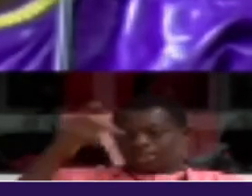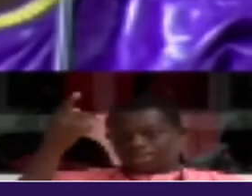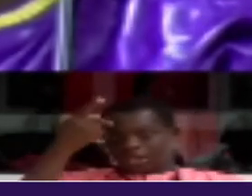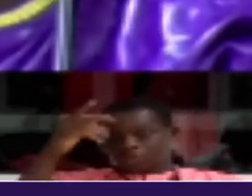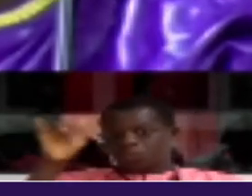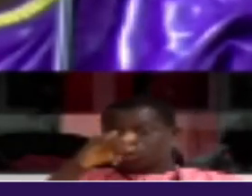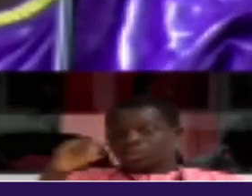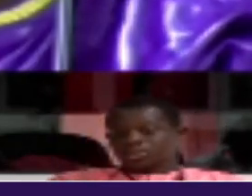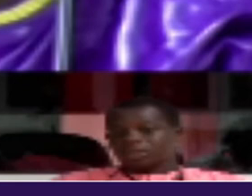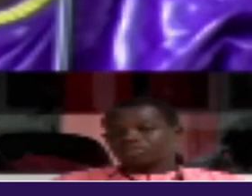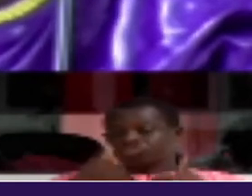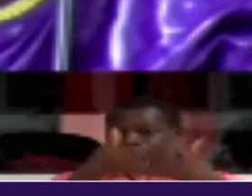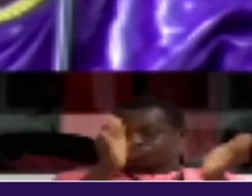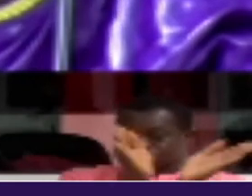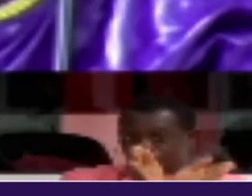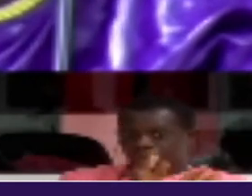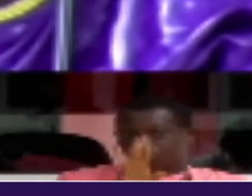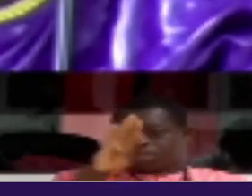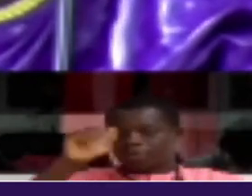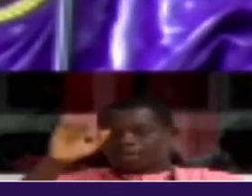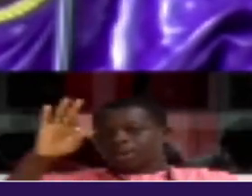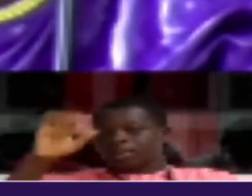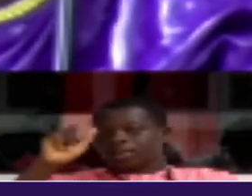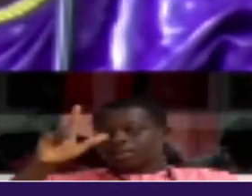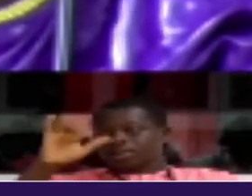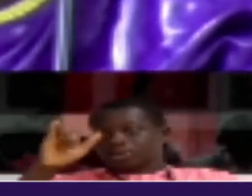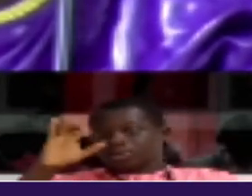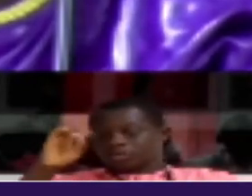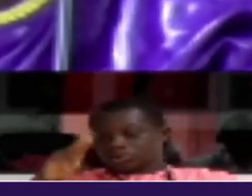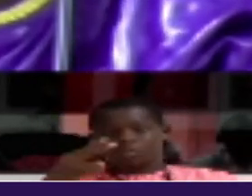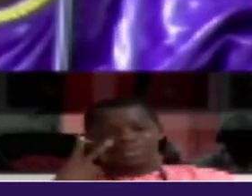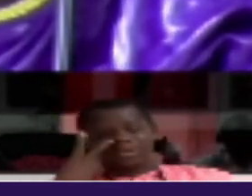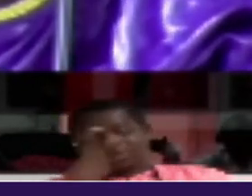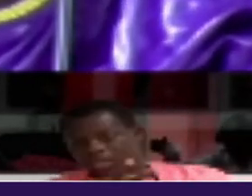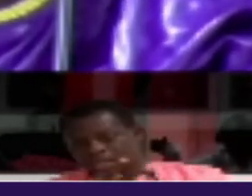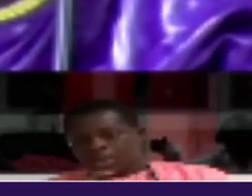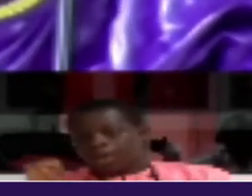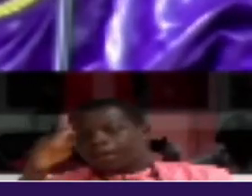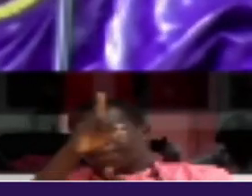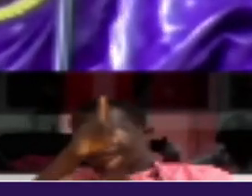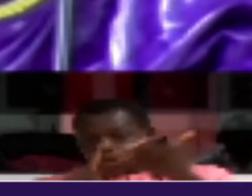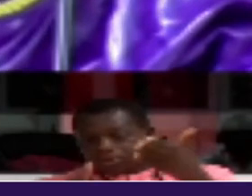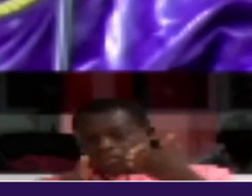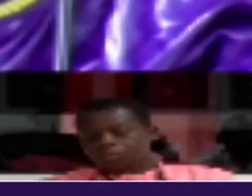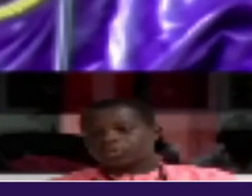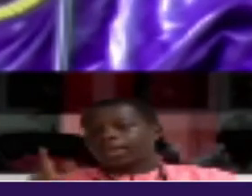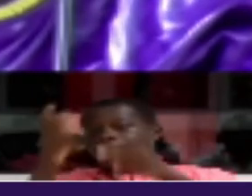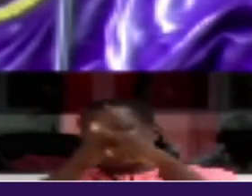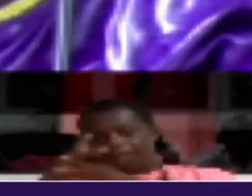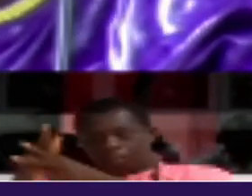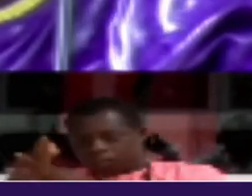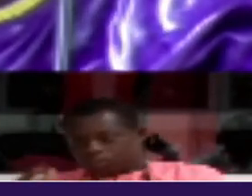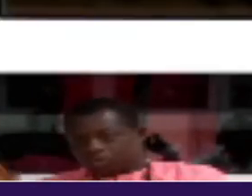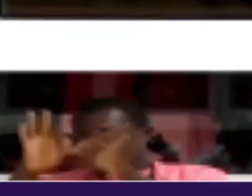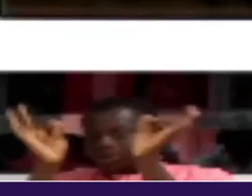the battalion. I found it published that we were part of the patrol team and a vehicle arrived to take us